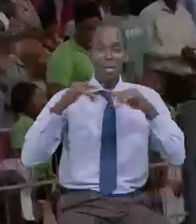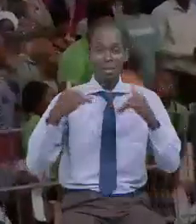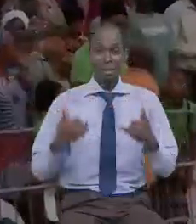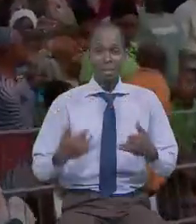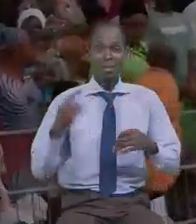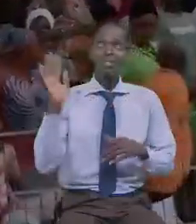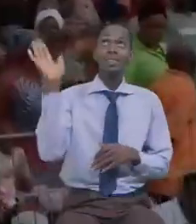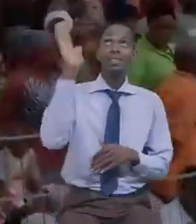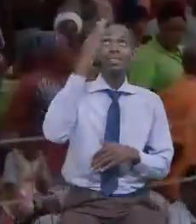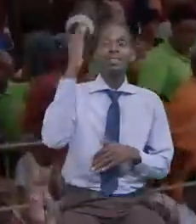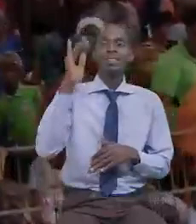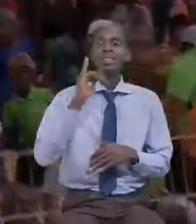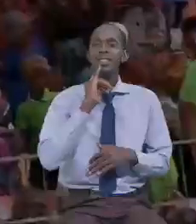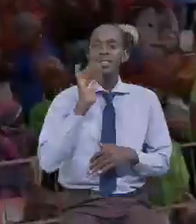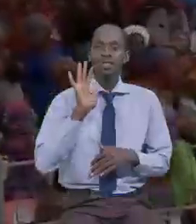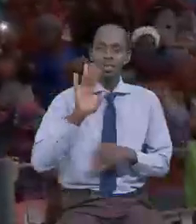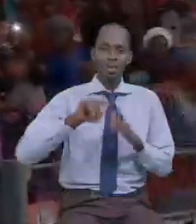your starting point.